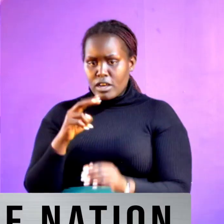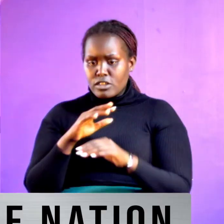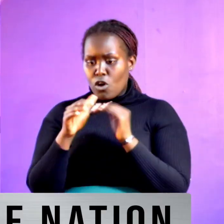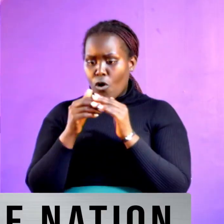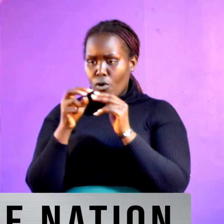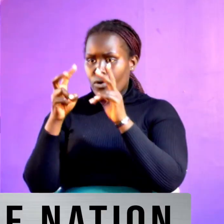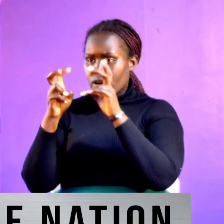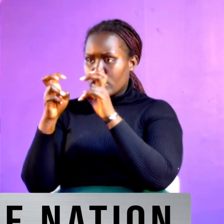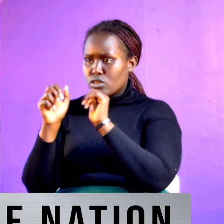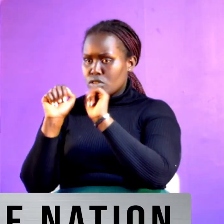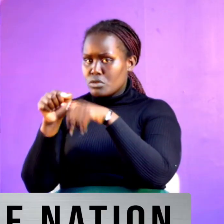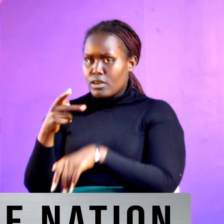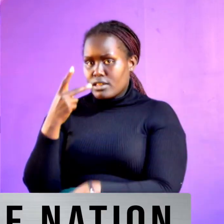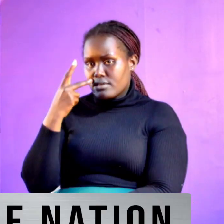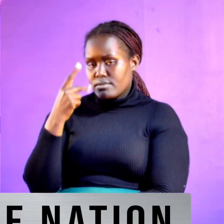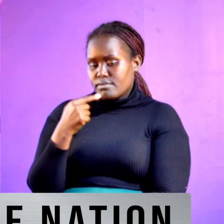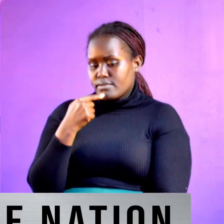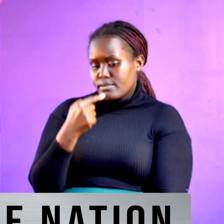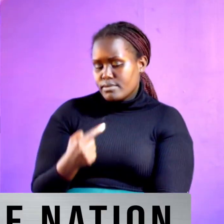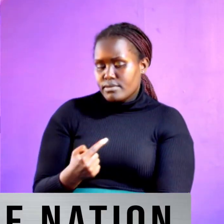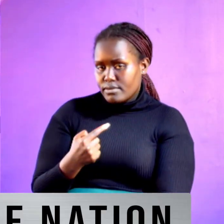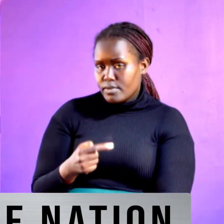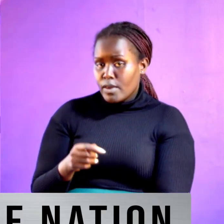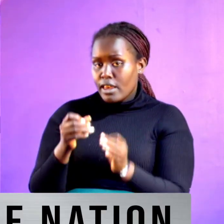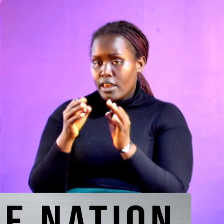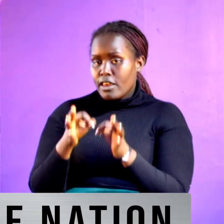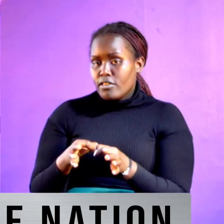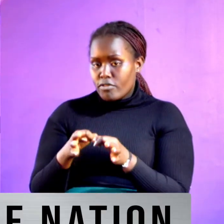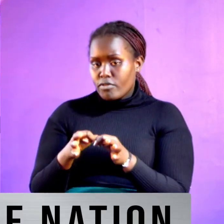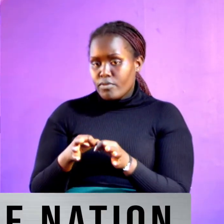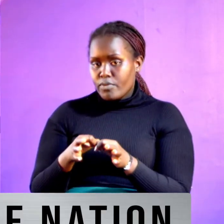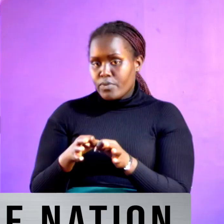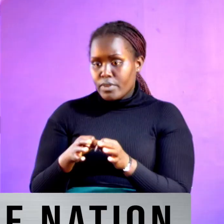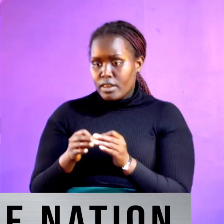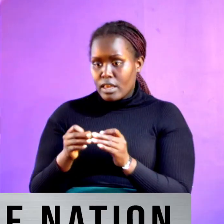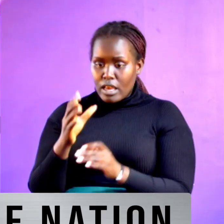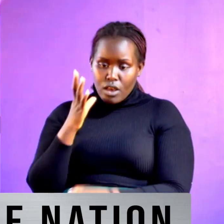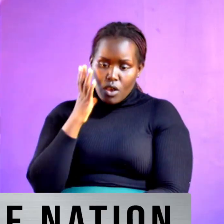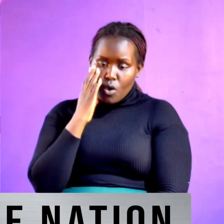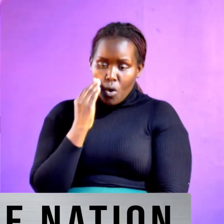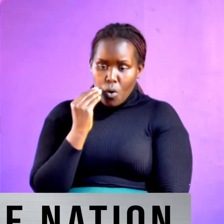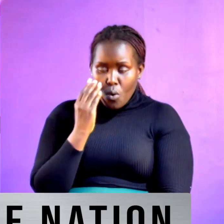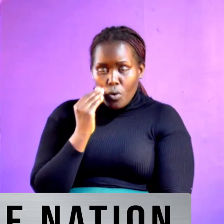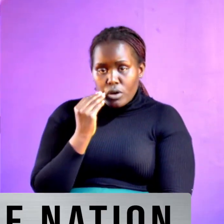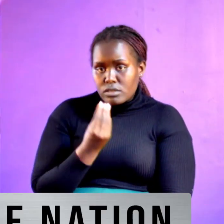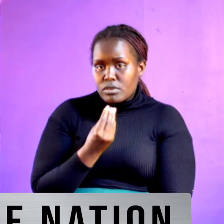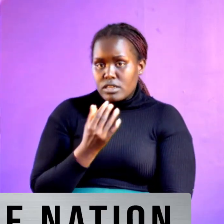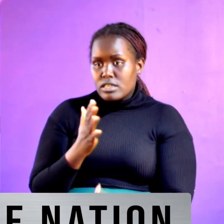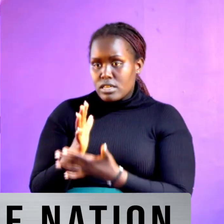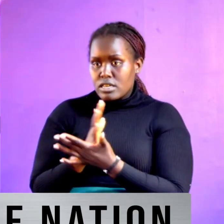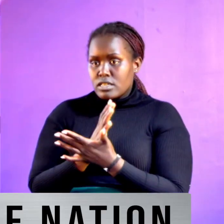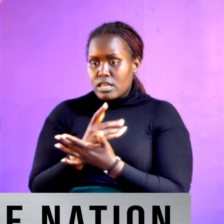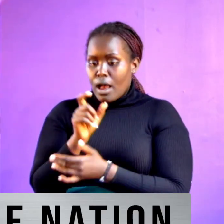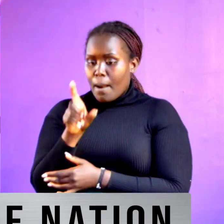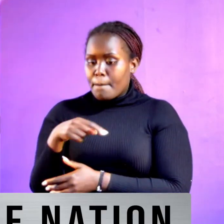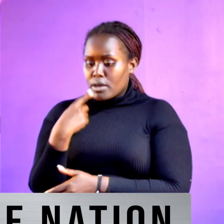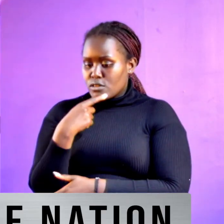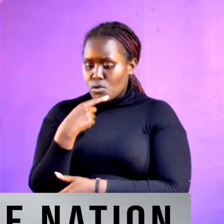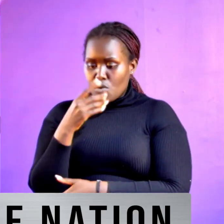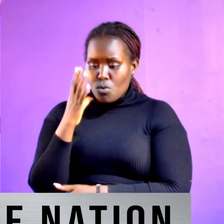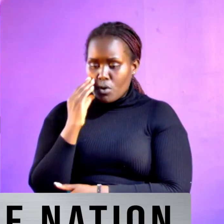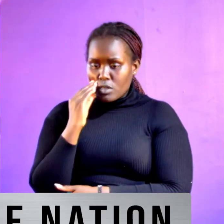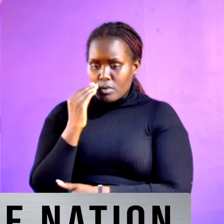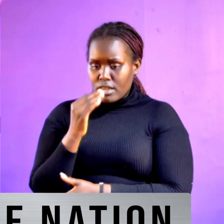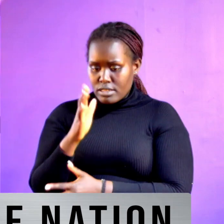can just easily tell. And even if you don't experience them, or someone who does not experience them